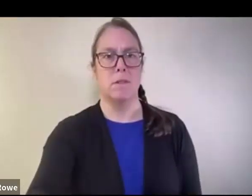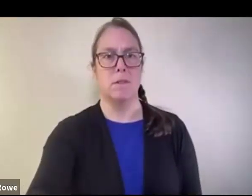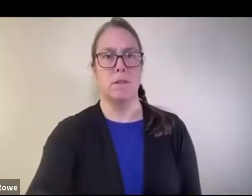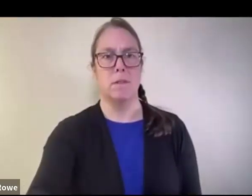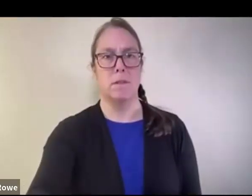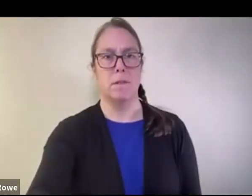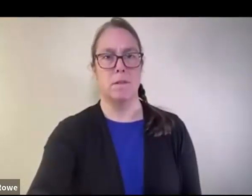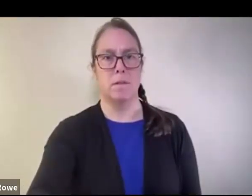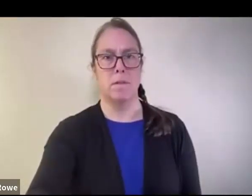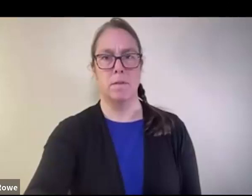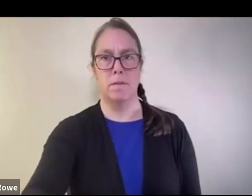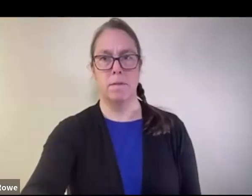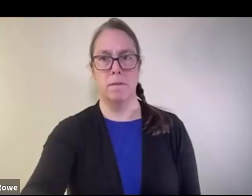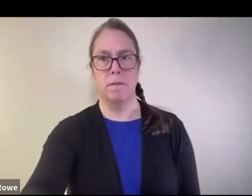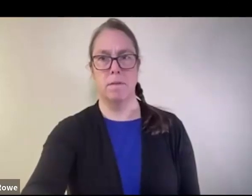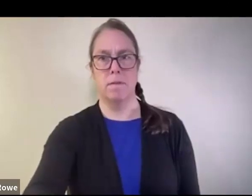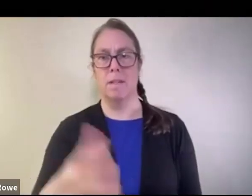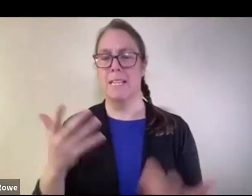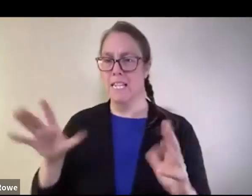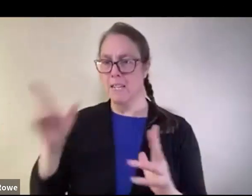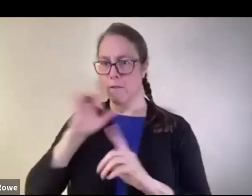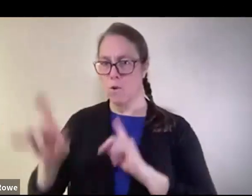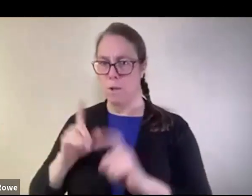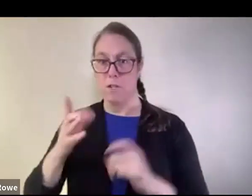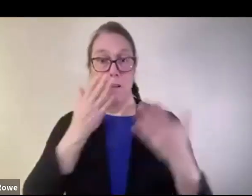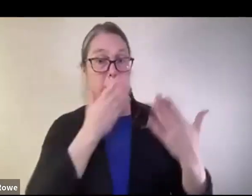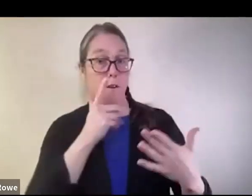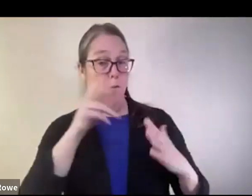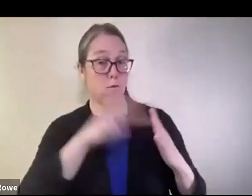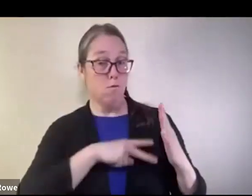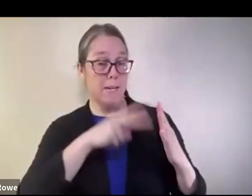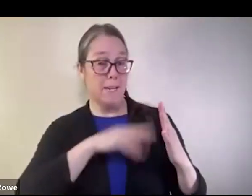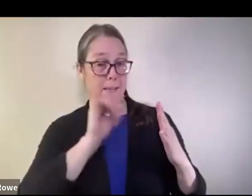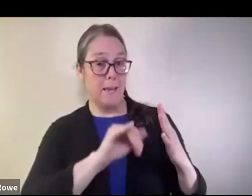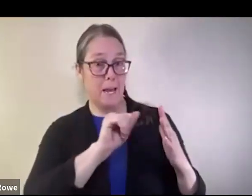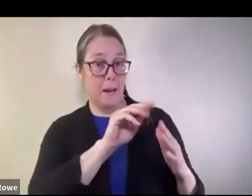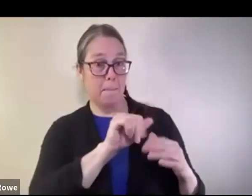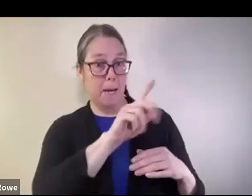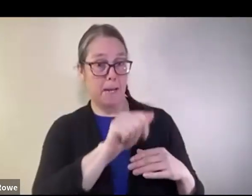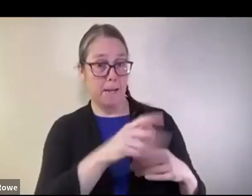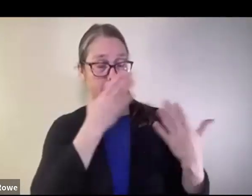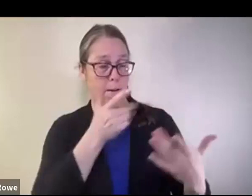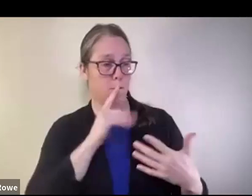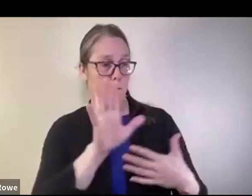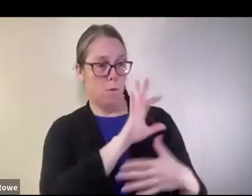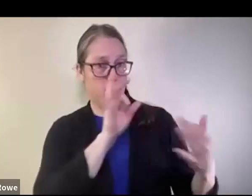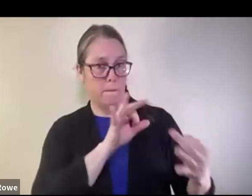Those are all the questions. Thank you for reading those, Amanda, and thank you everybody for your